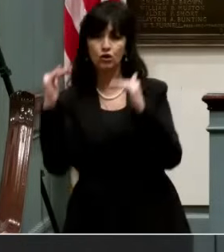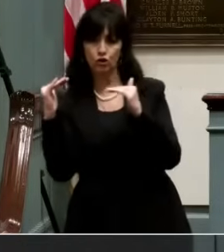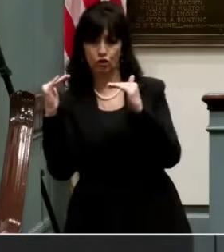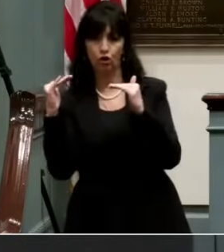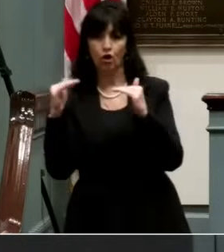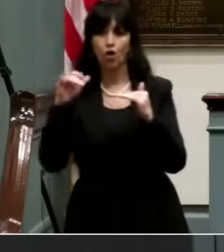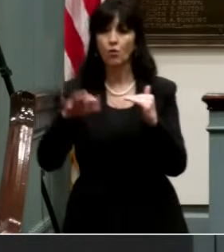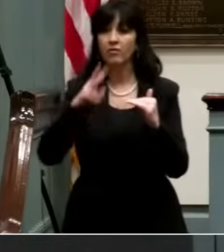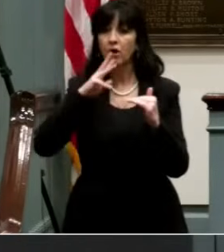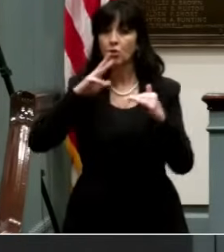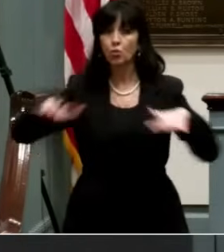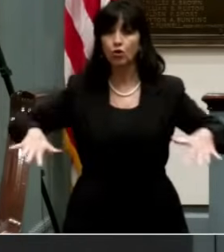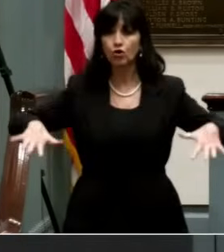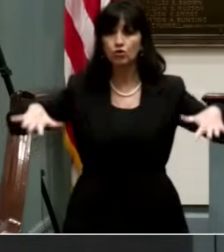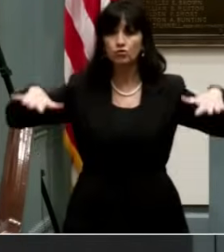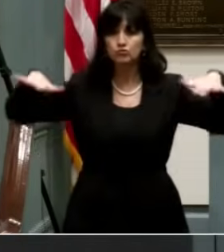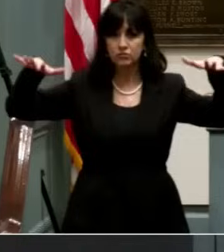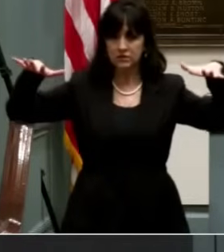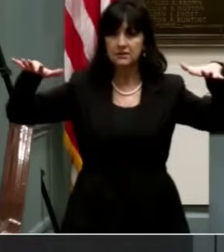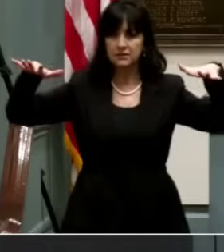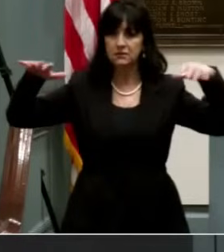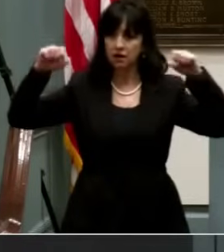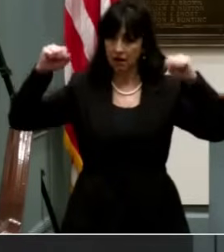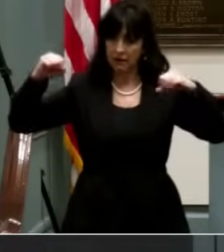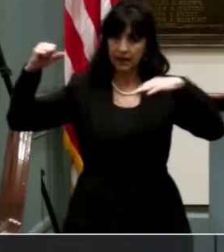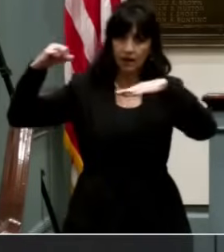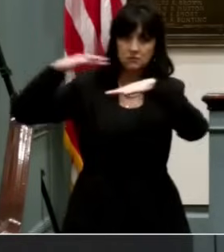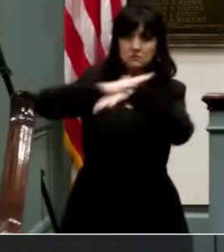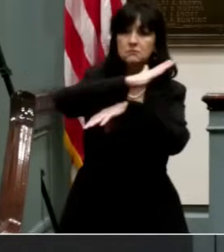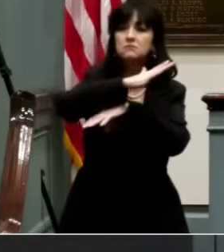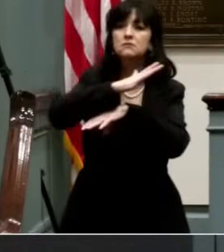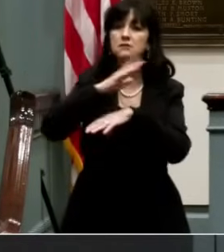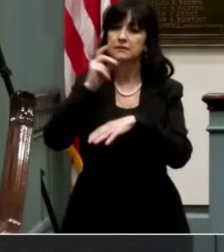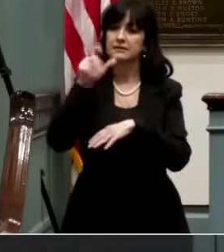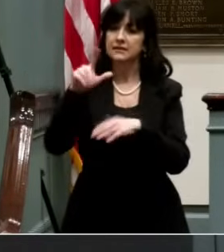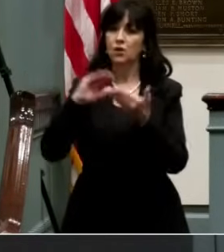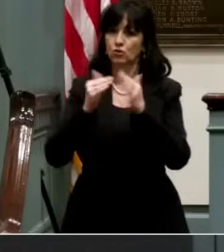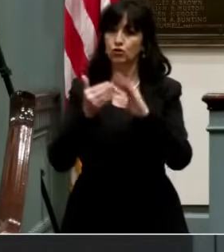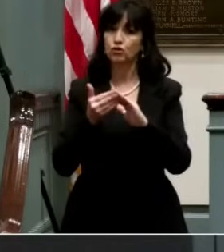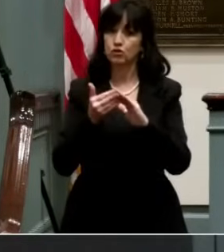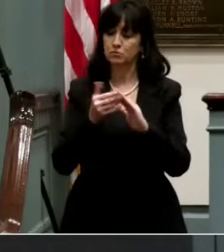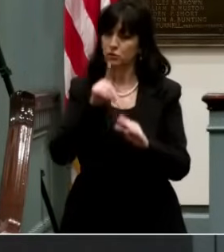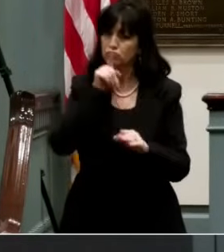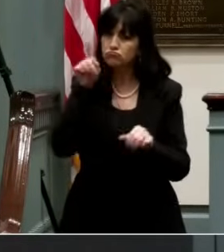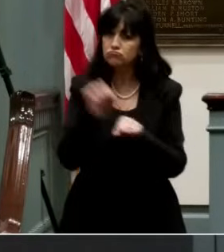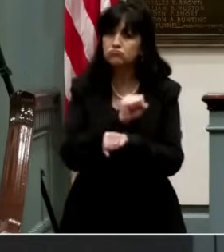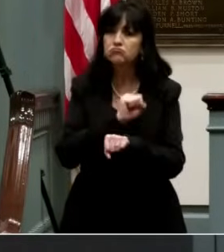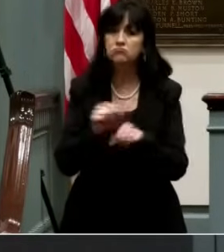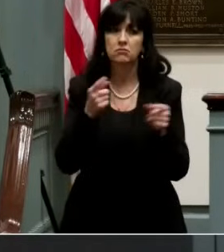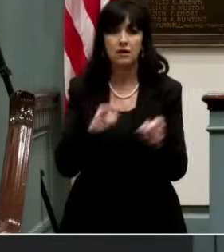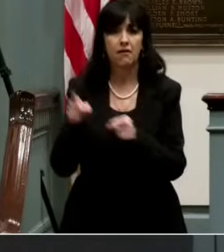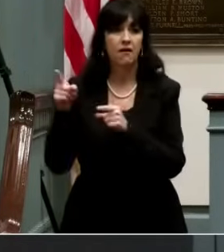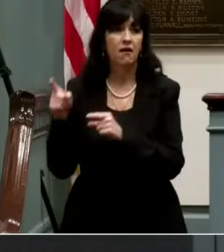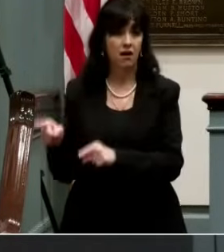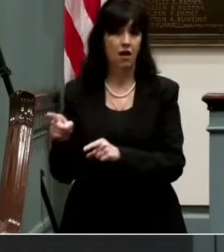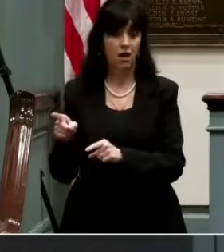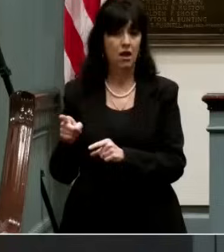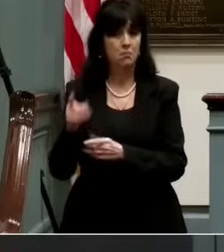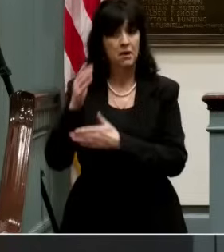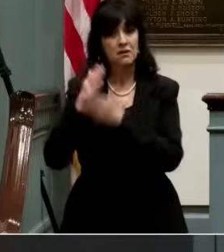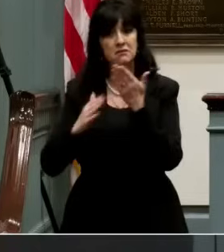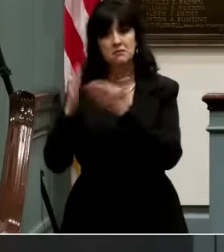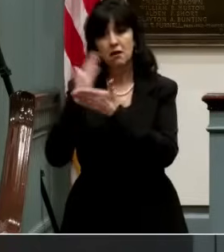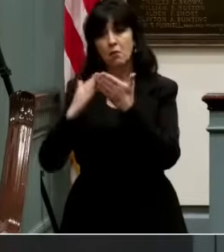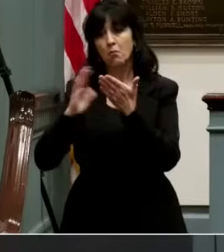and sea level rise on Delaware communities are real. We're seeing them every day, more real in certain parts of our state